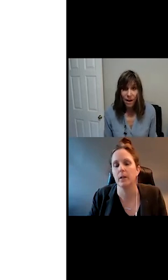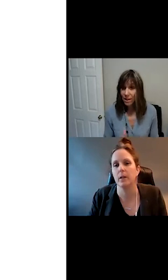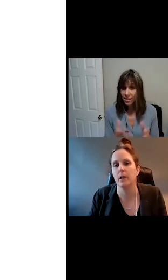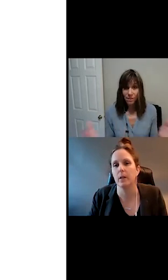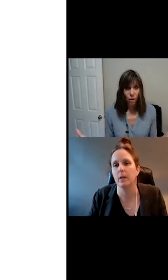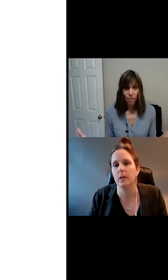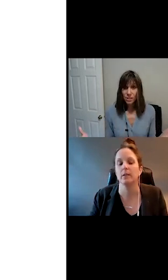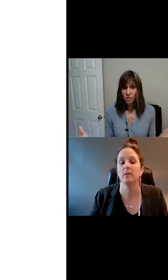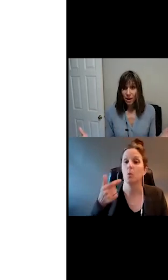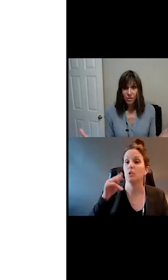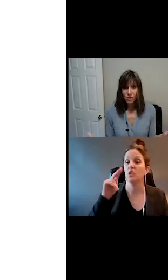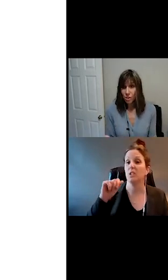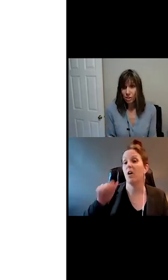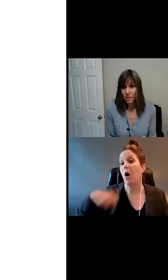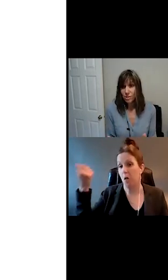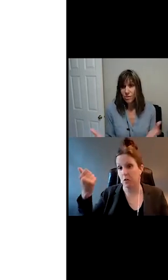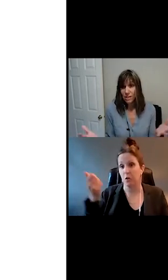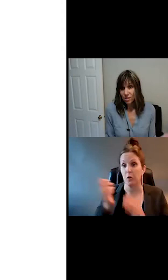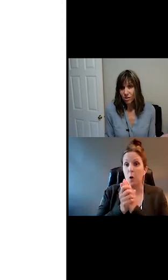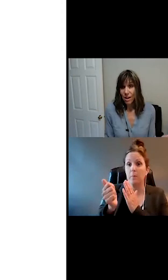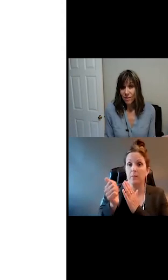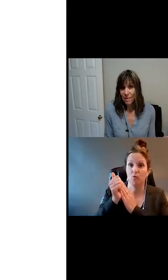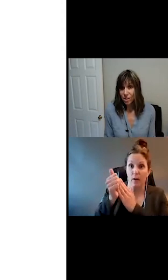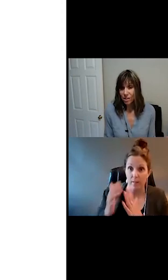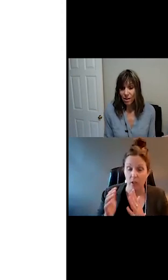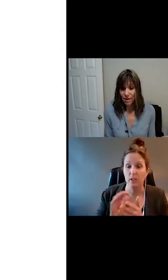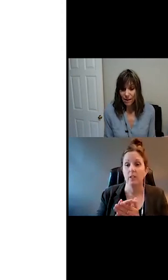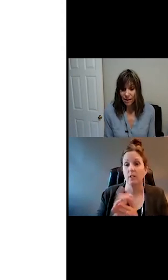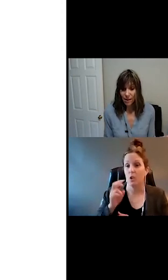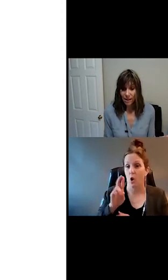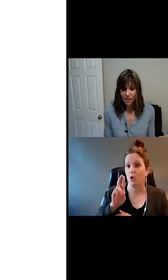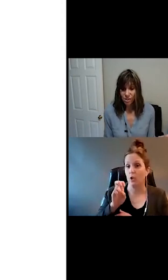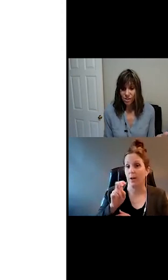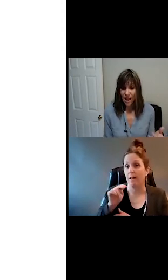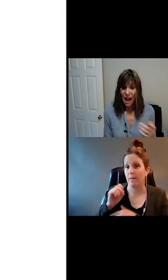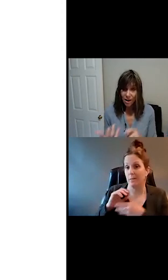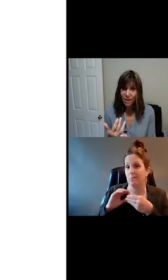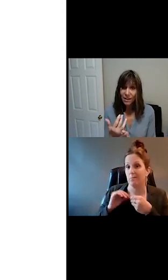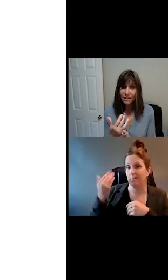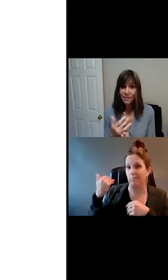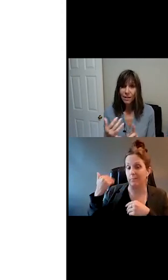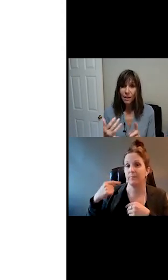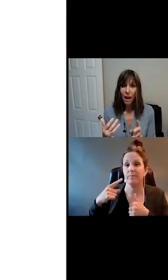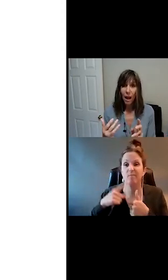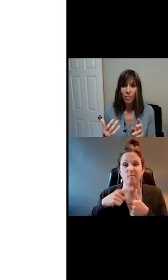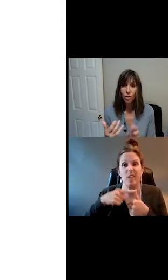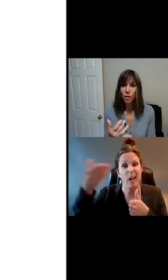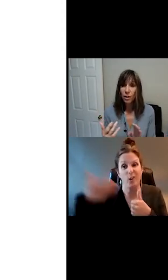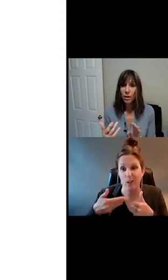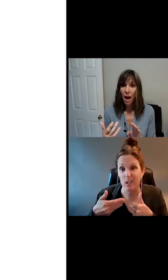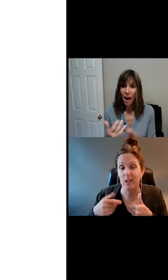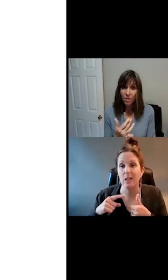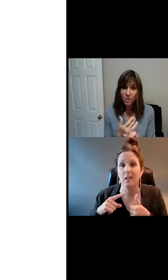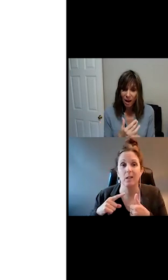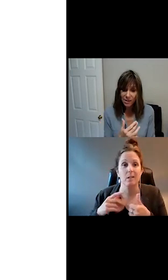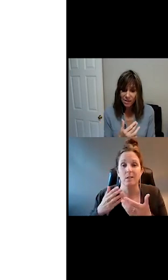Some other areas of competency drivers, which these are things Dr. Evans mentioned already, is just hiring,